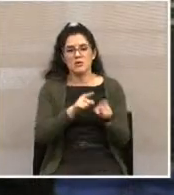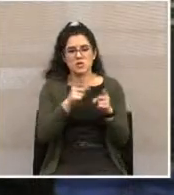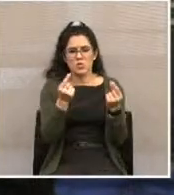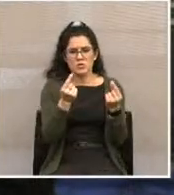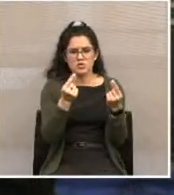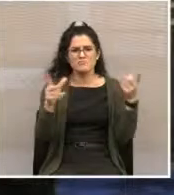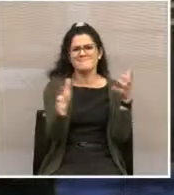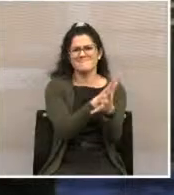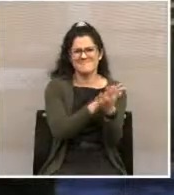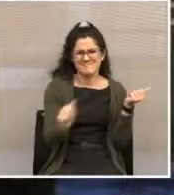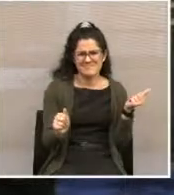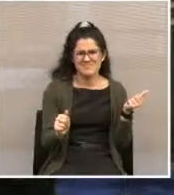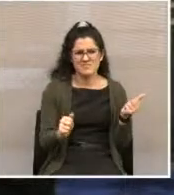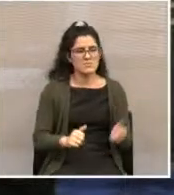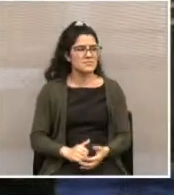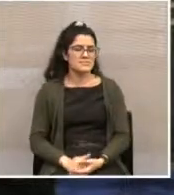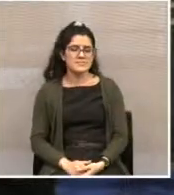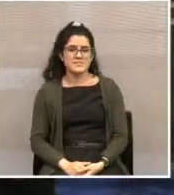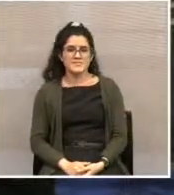destroyed.